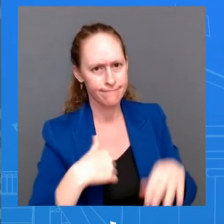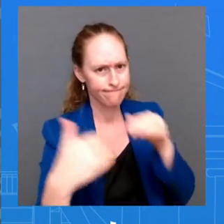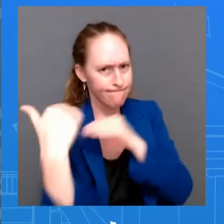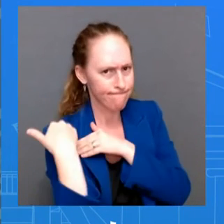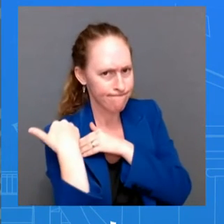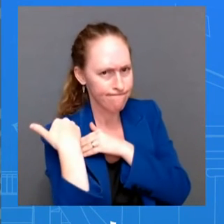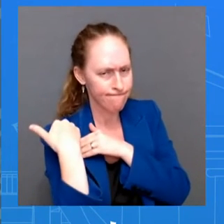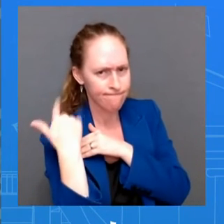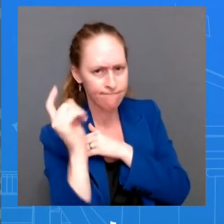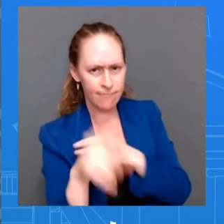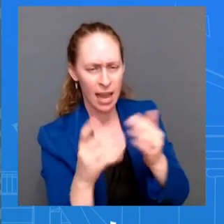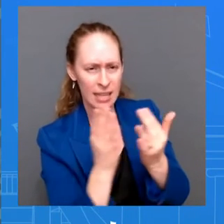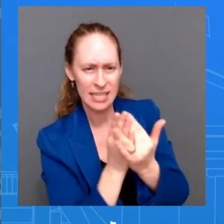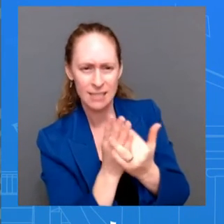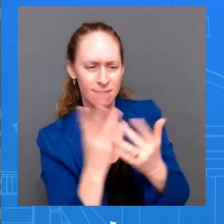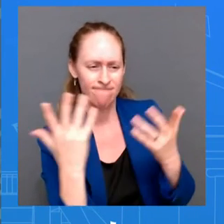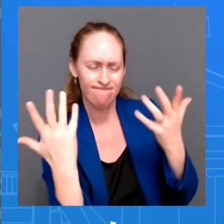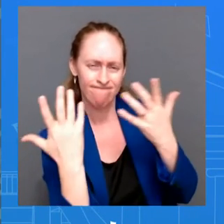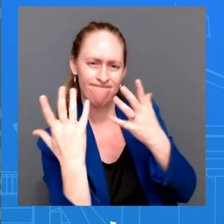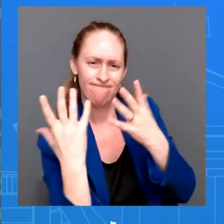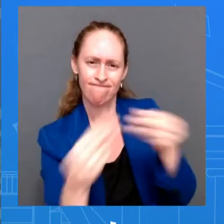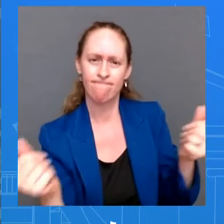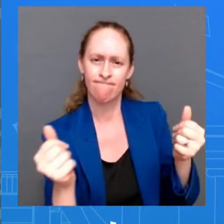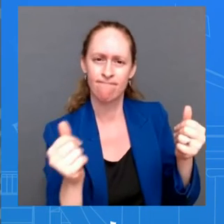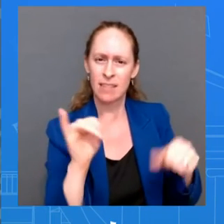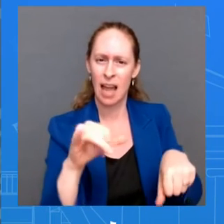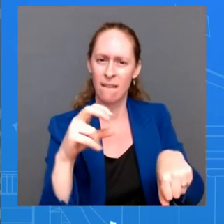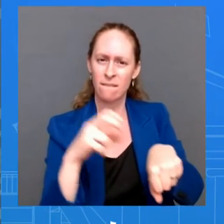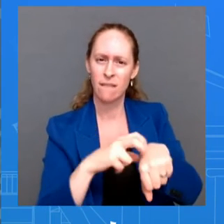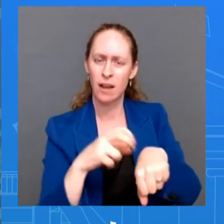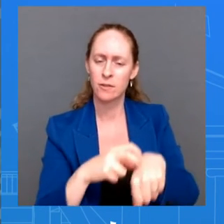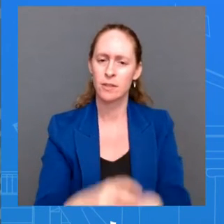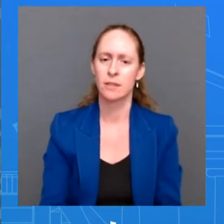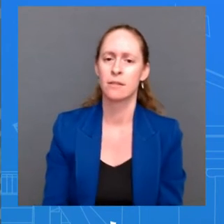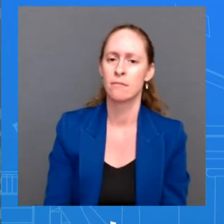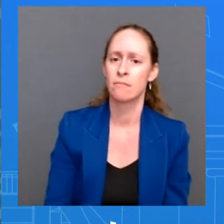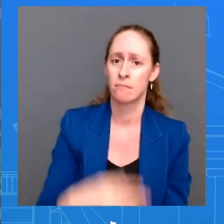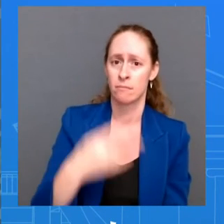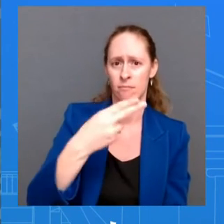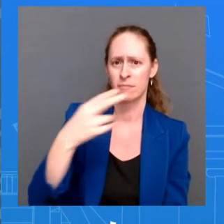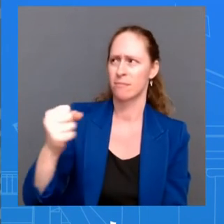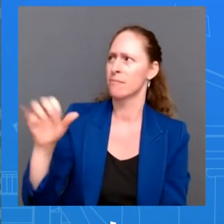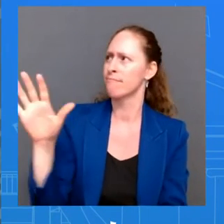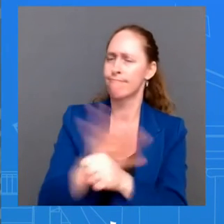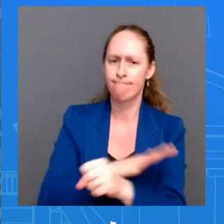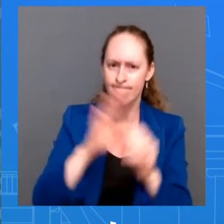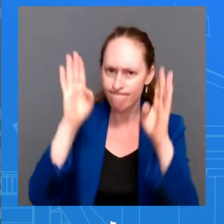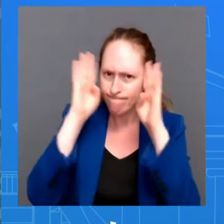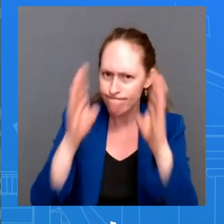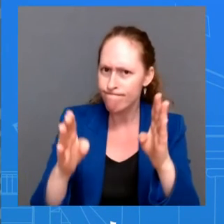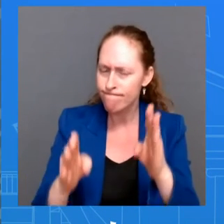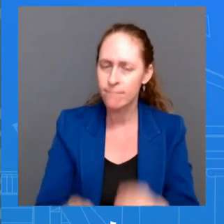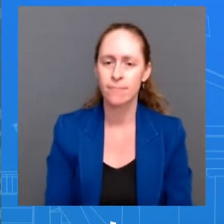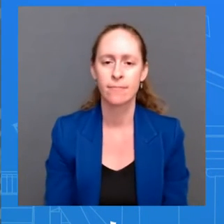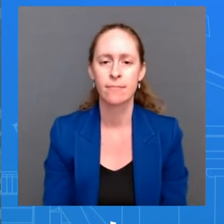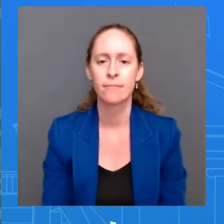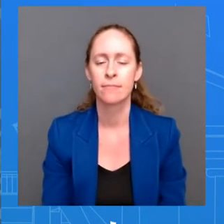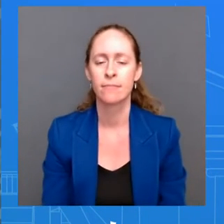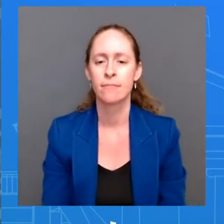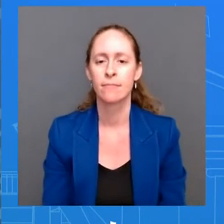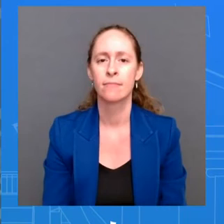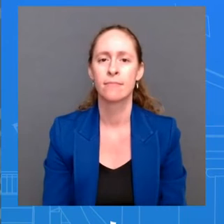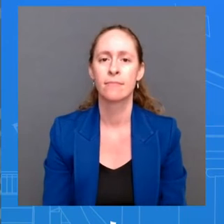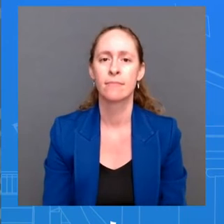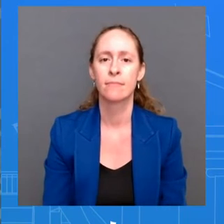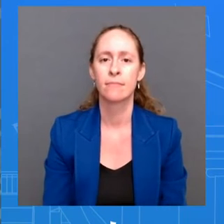HHS is certainly committed to doing that. And part of this is going to be educating, as I mentioned earlier, folks, making sure